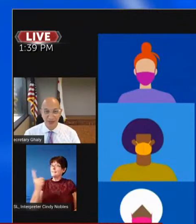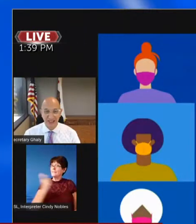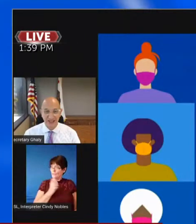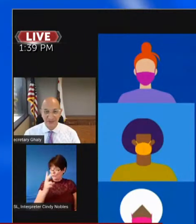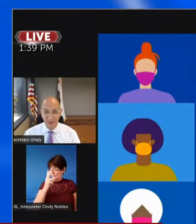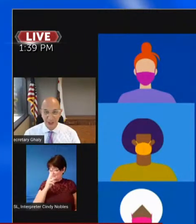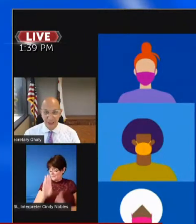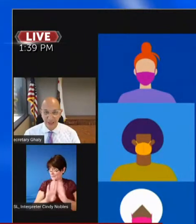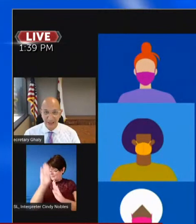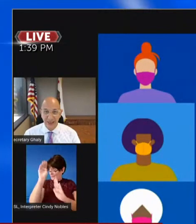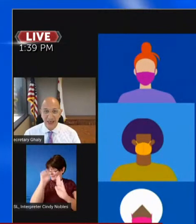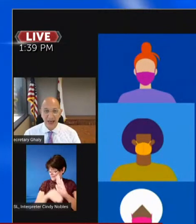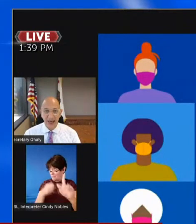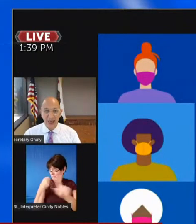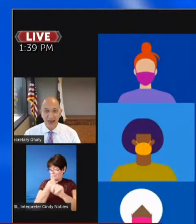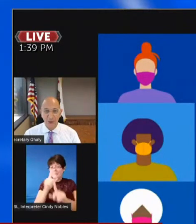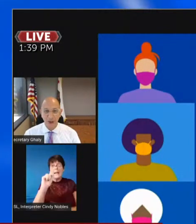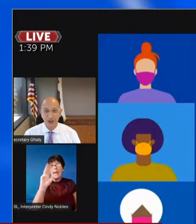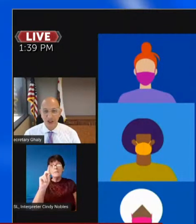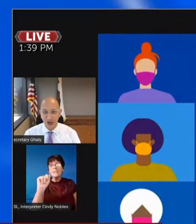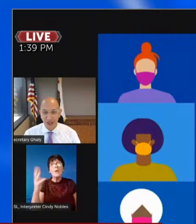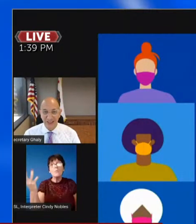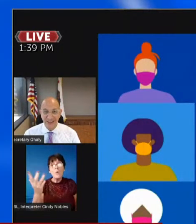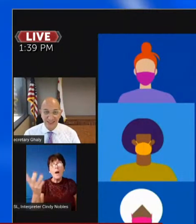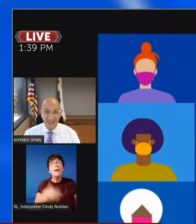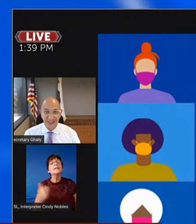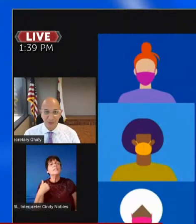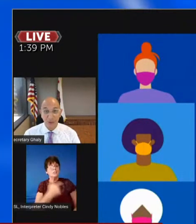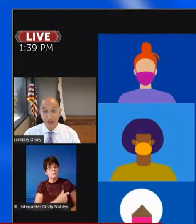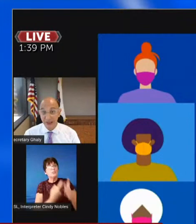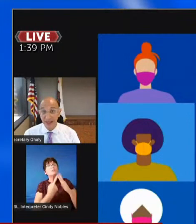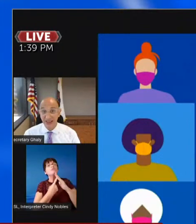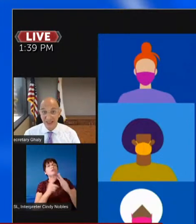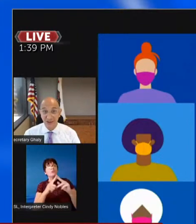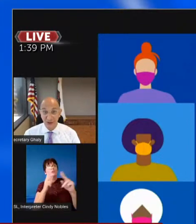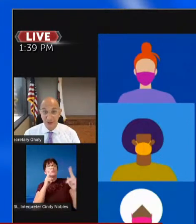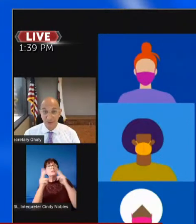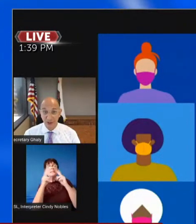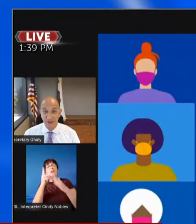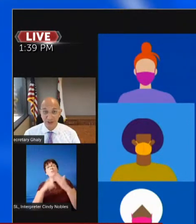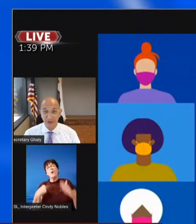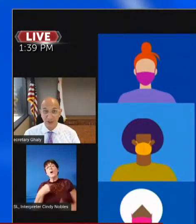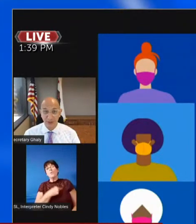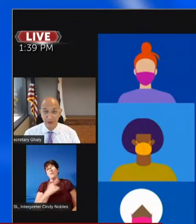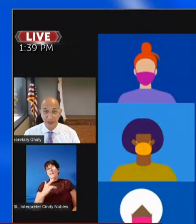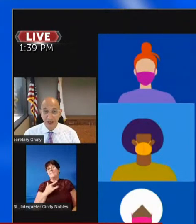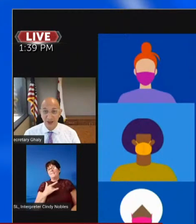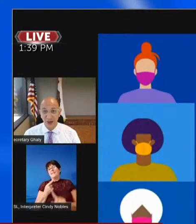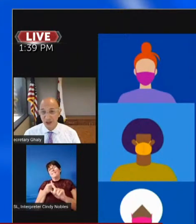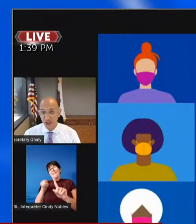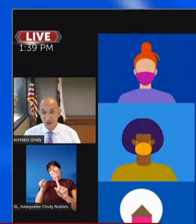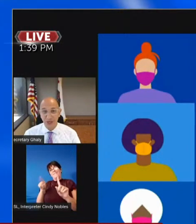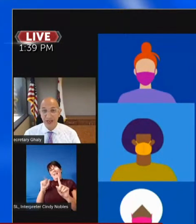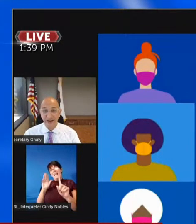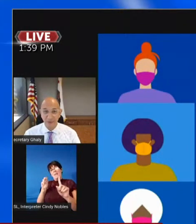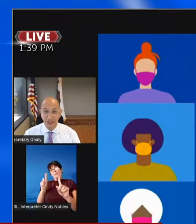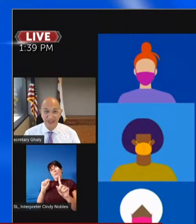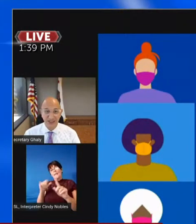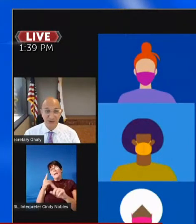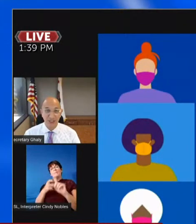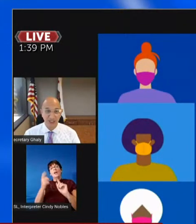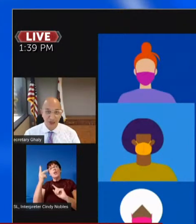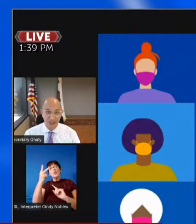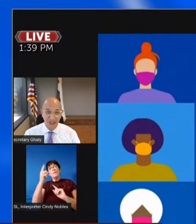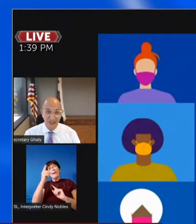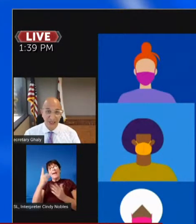and the impacts of Labor Day? We're starting to see what we think is attributable to Labor Day. Also, 3.5 weeks